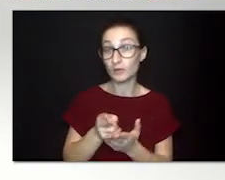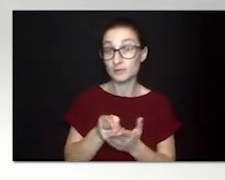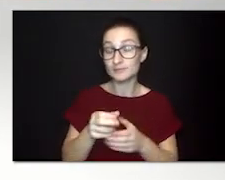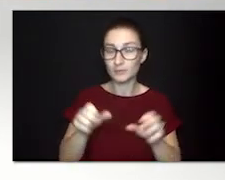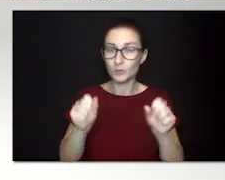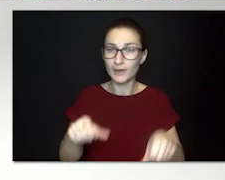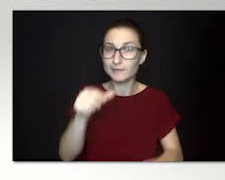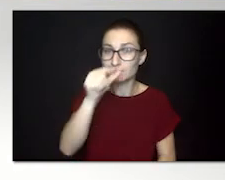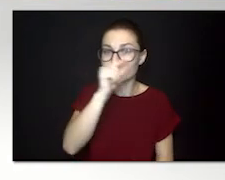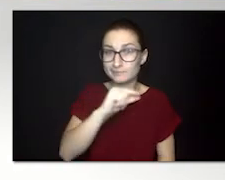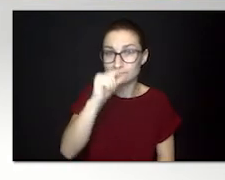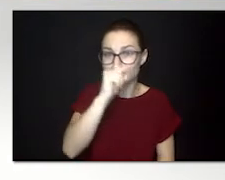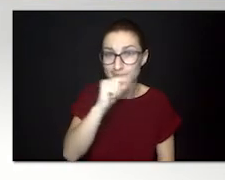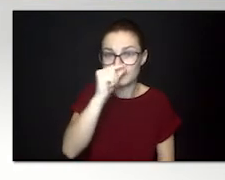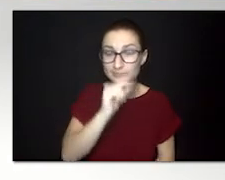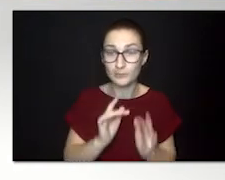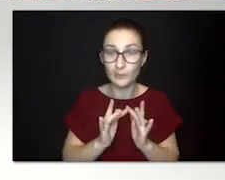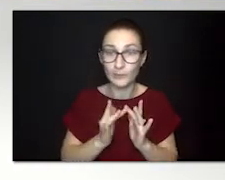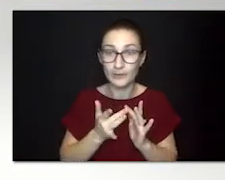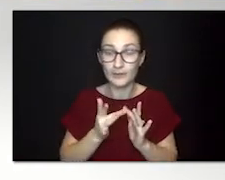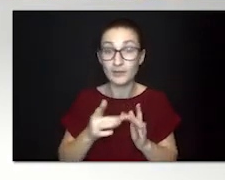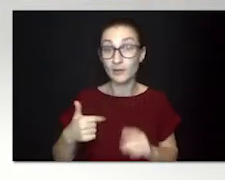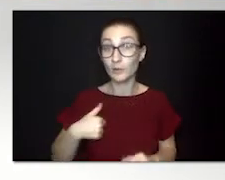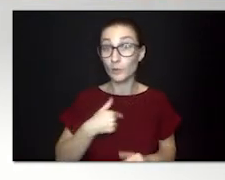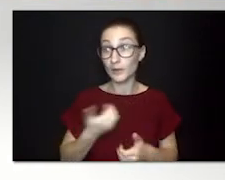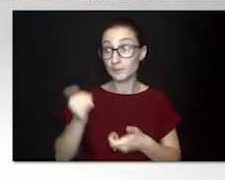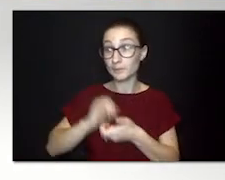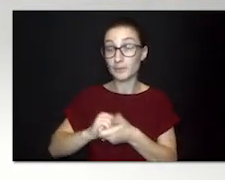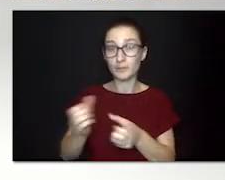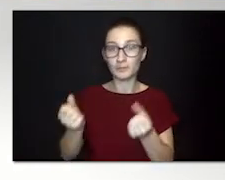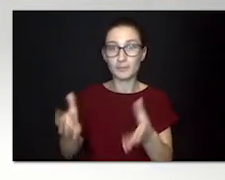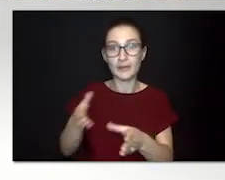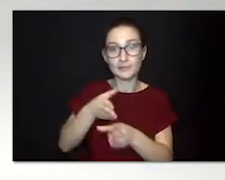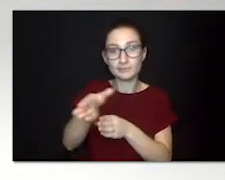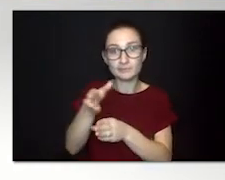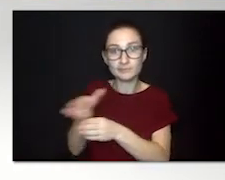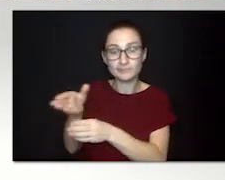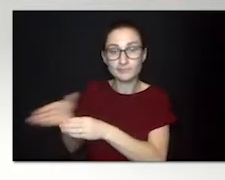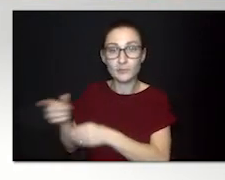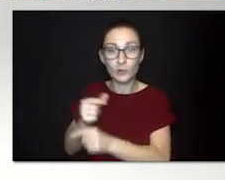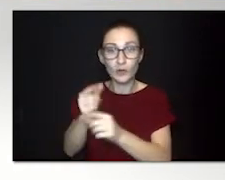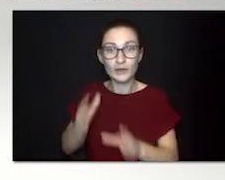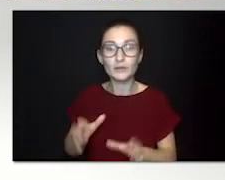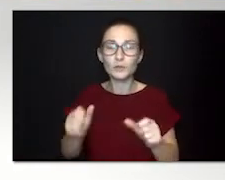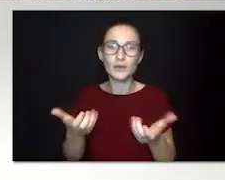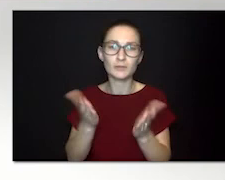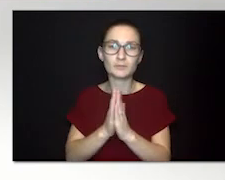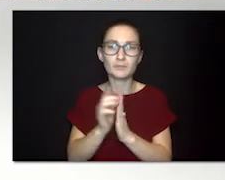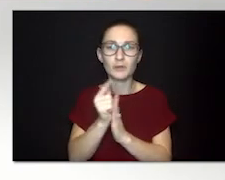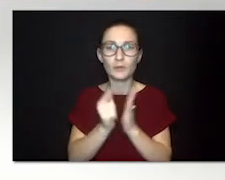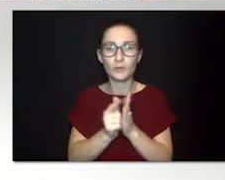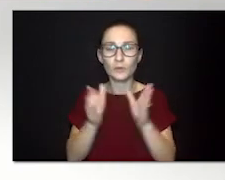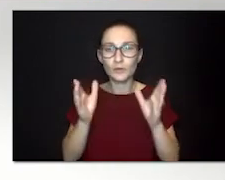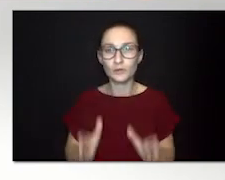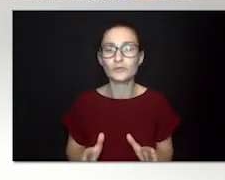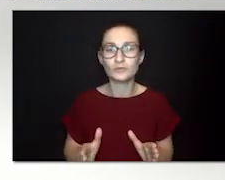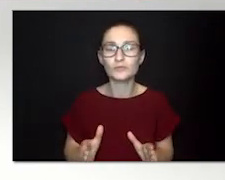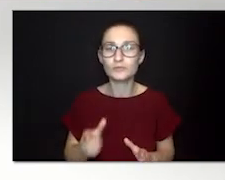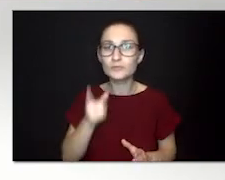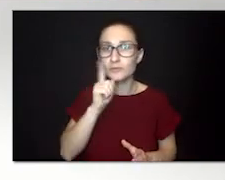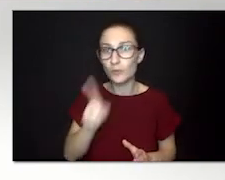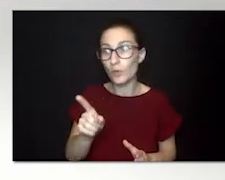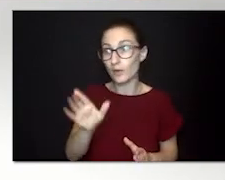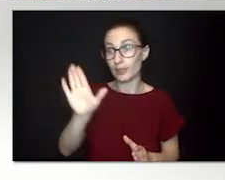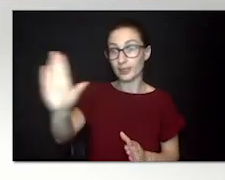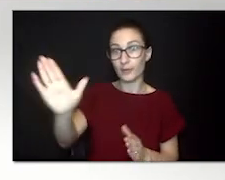Honestly, you can Google professional guardian, but we work with a bunch of professional guardians, so you could ask some law firms for some recommendations for how to